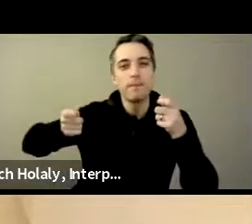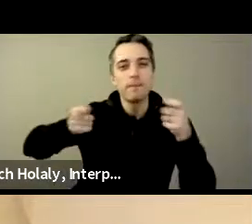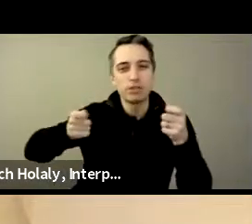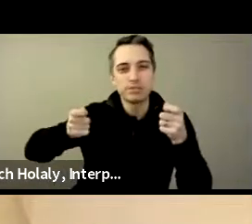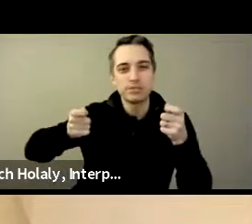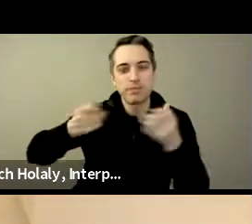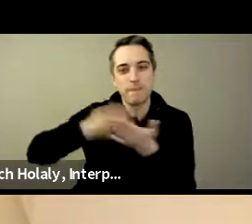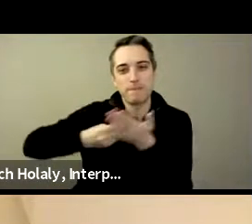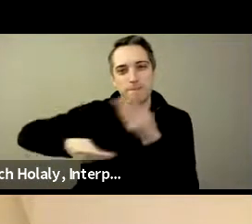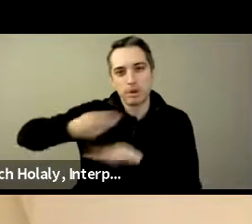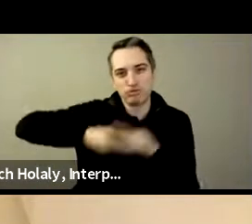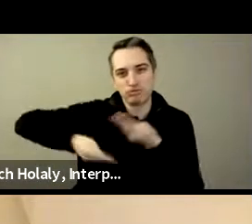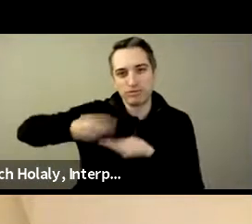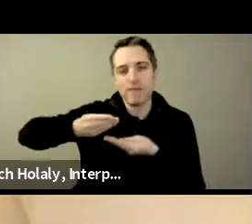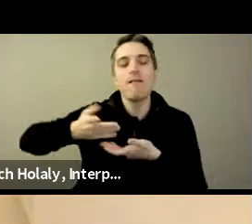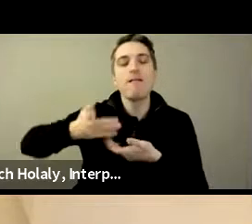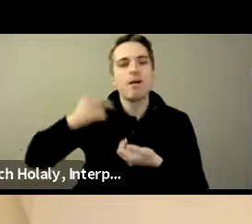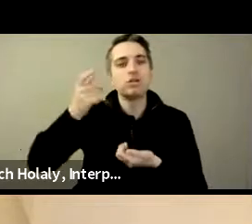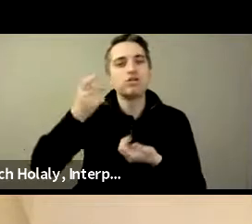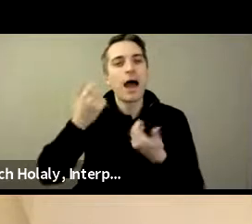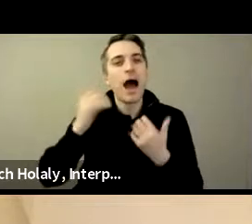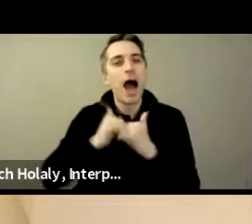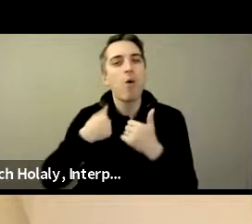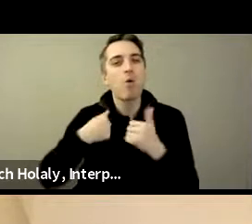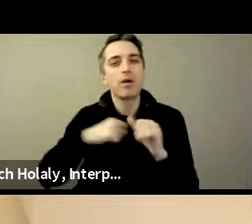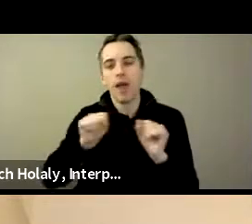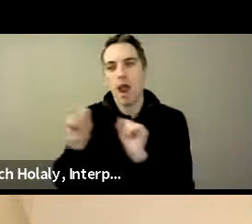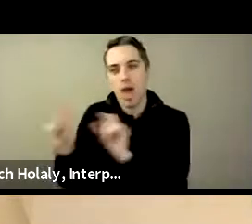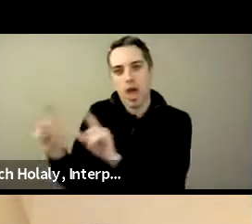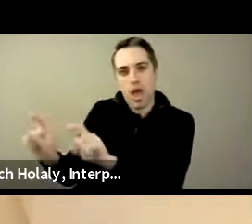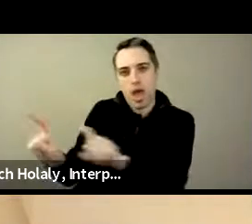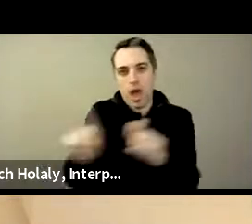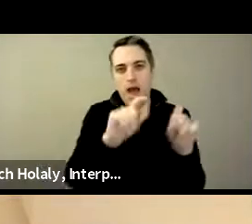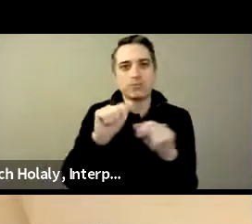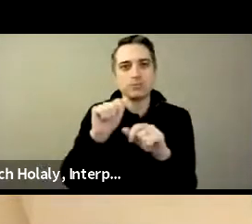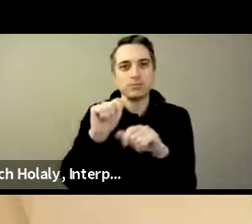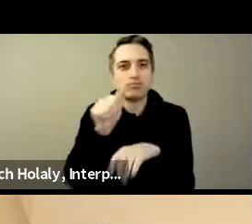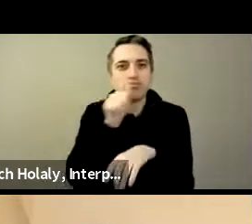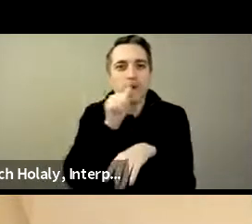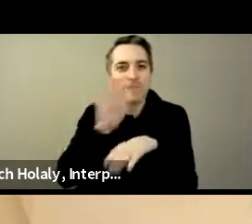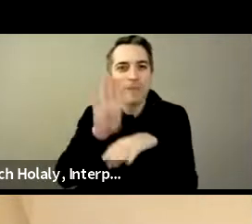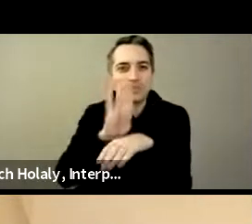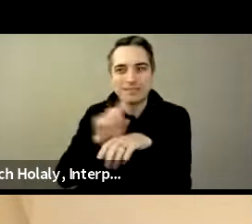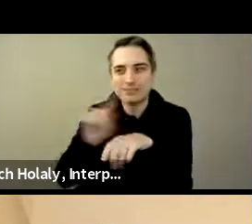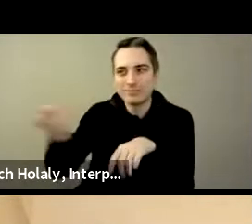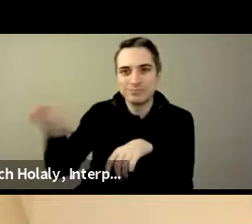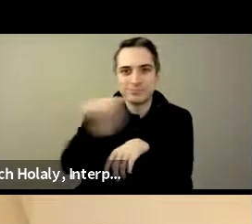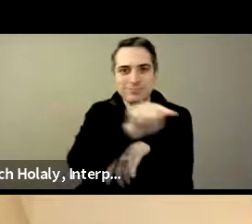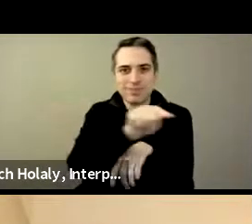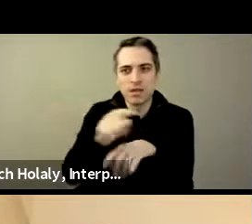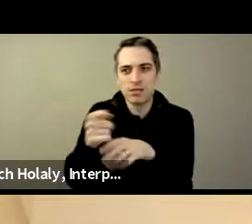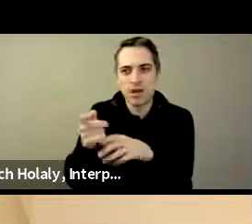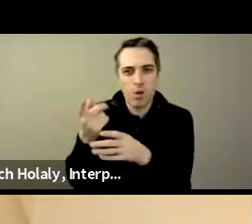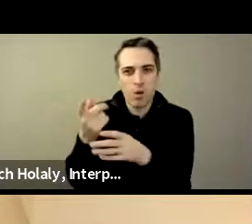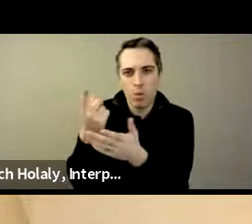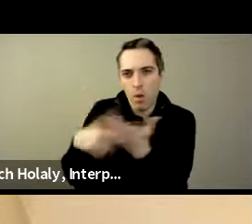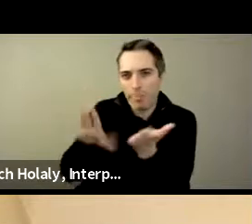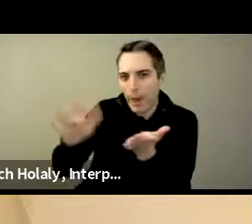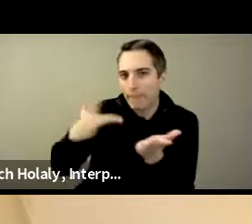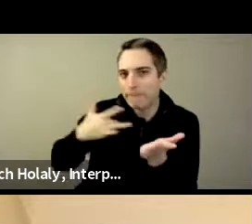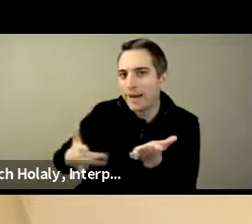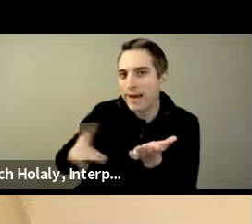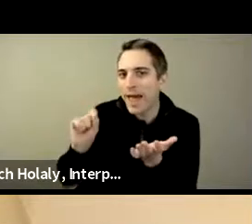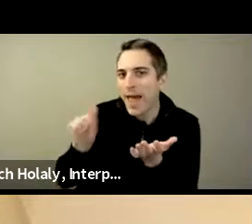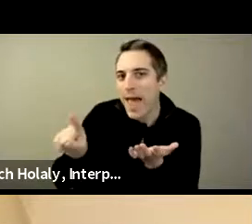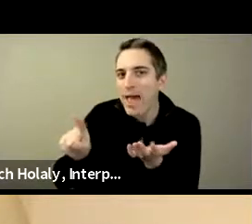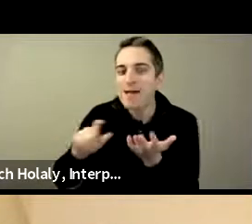private industry currently to find out what they're doing, where their gaps are, and who asks those